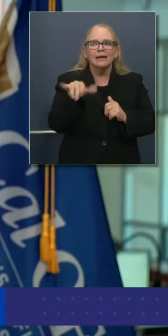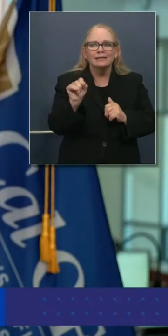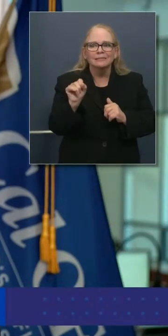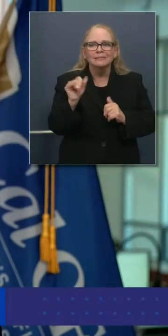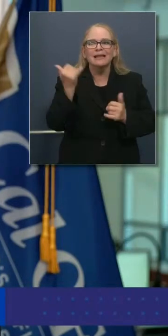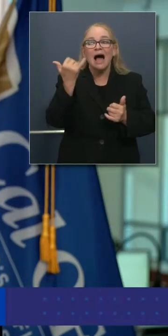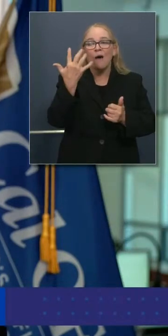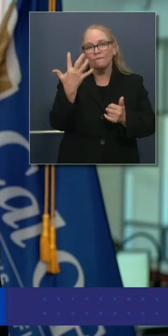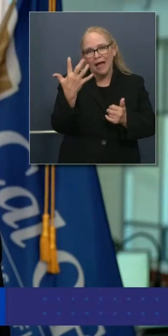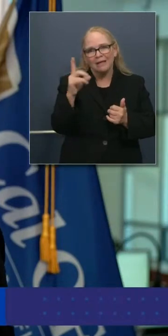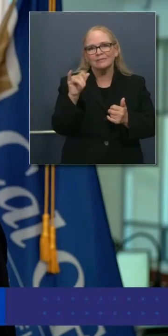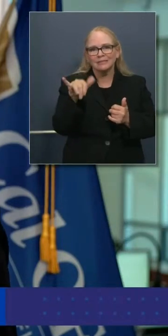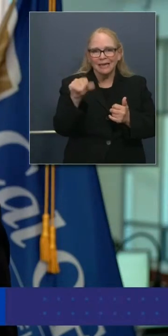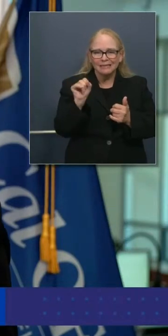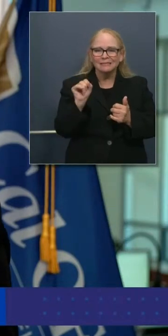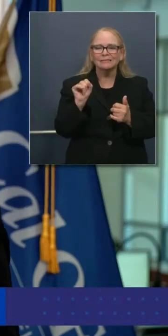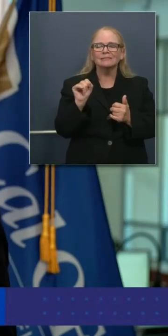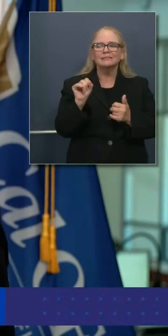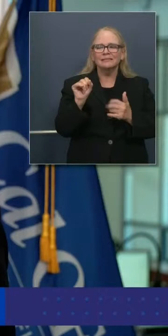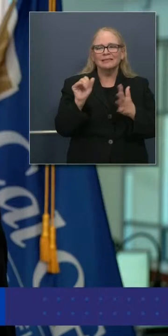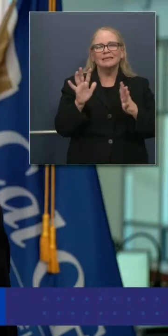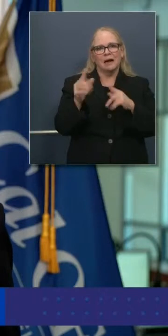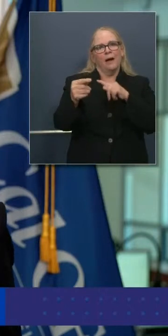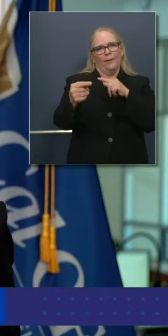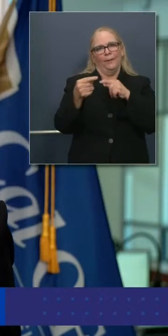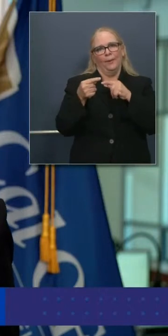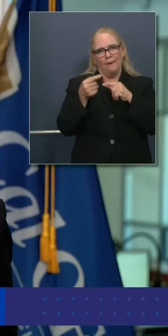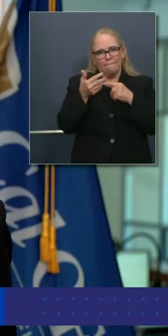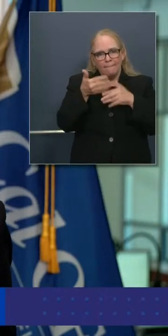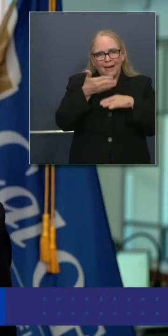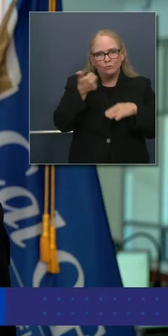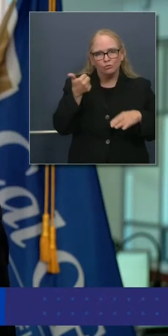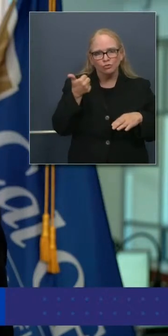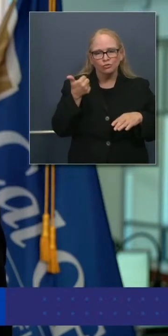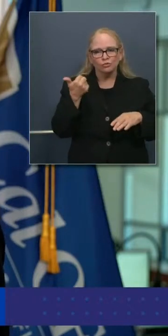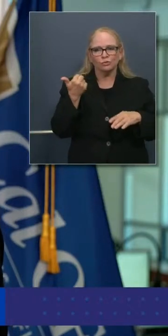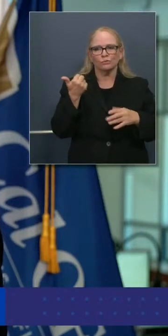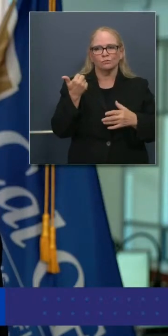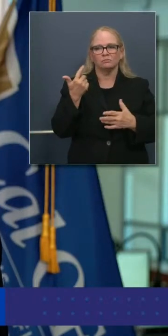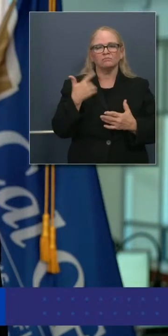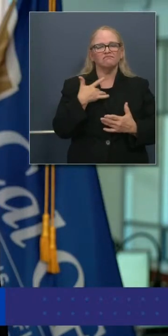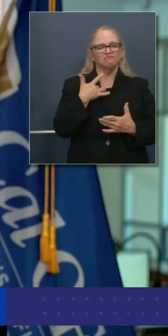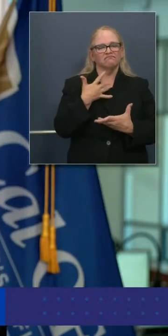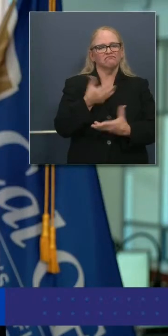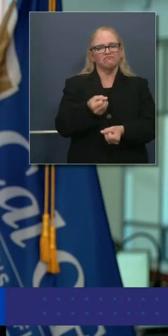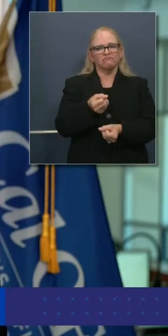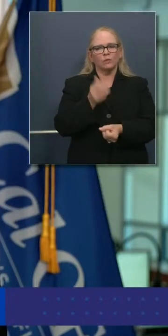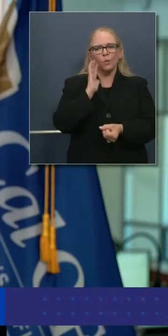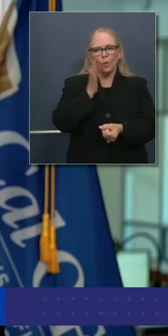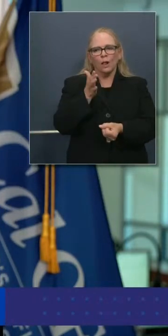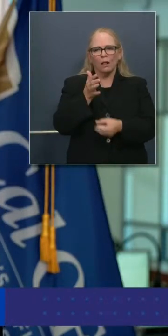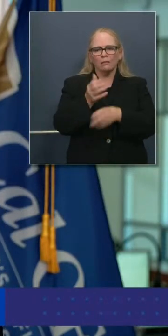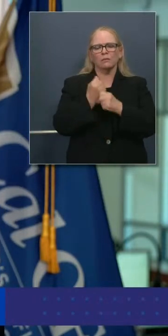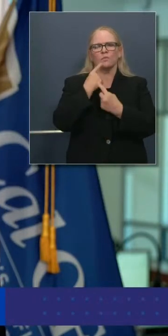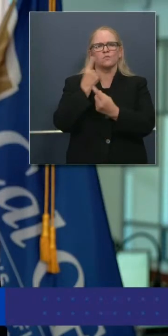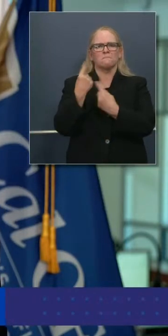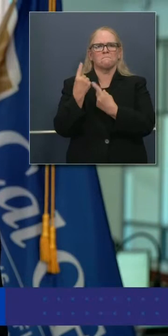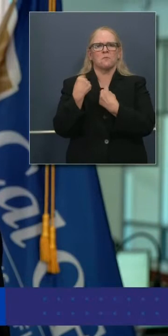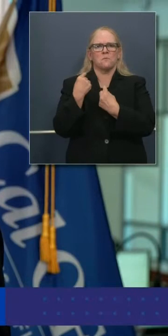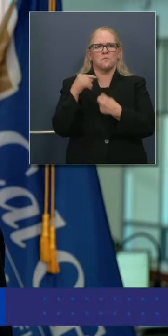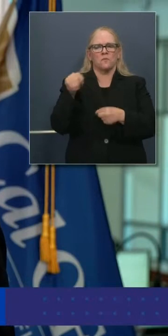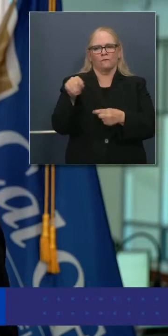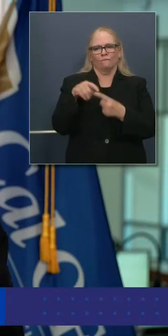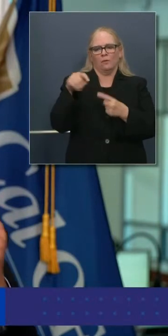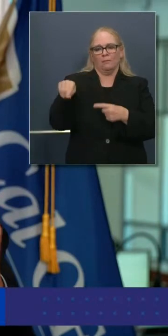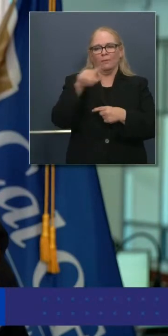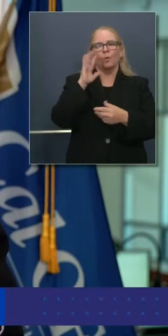some conversations with the largest labs, we're feeling confident per their report that that time will continue to come down.